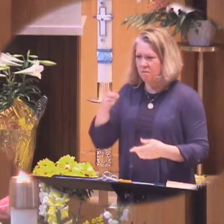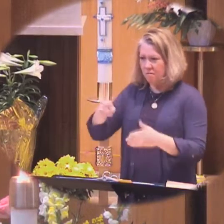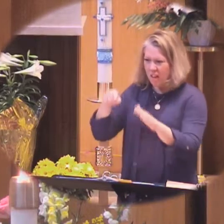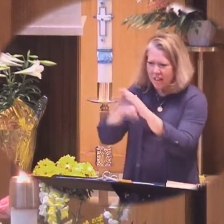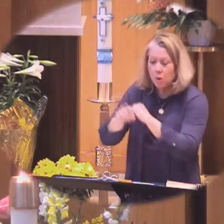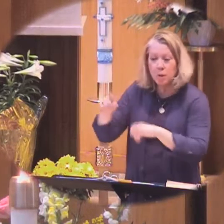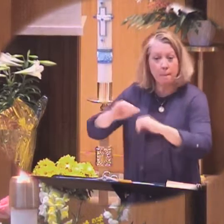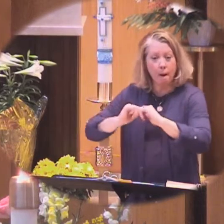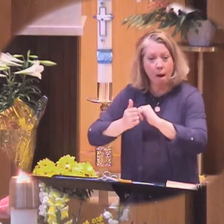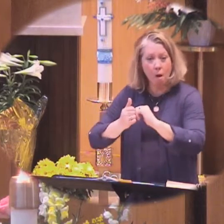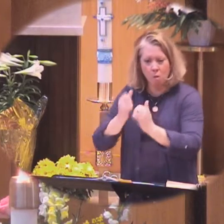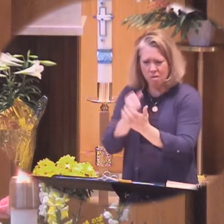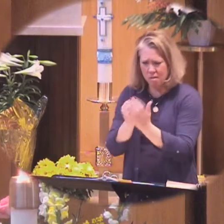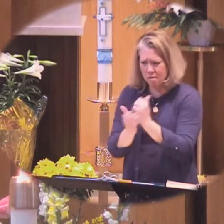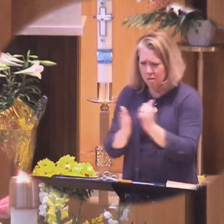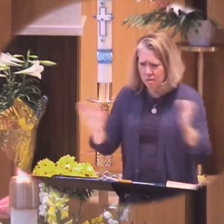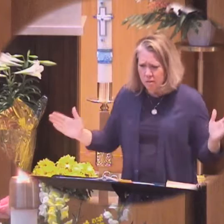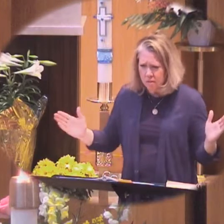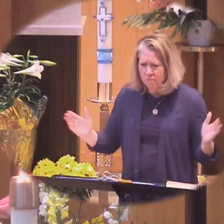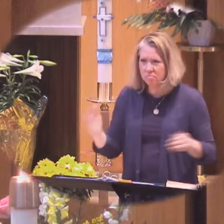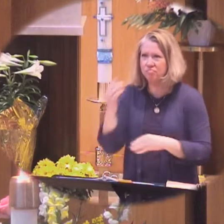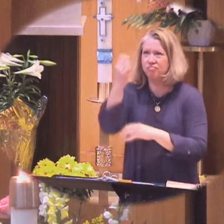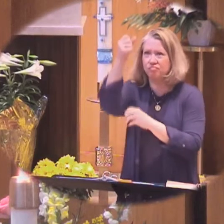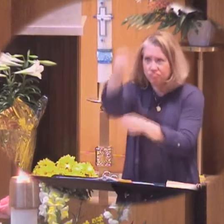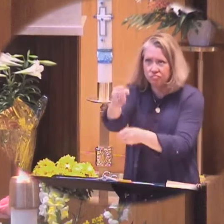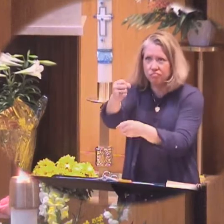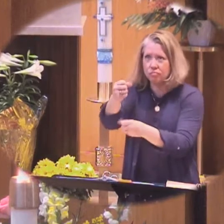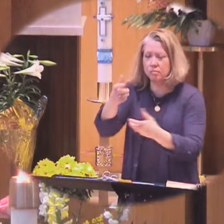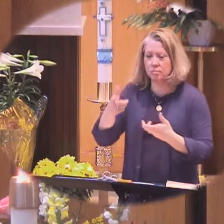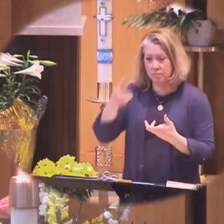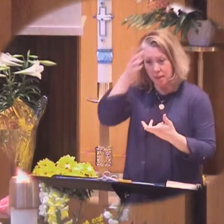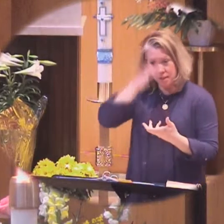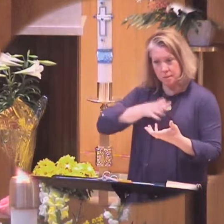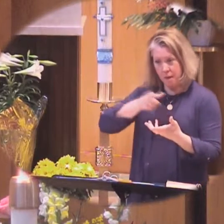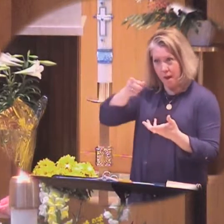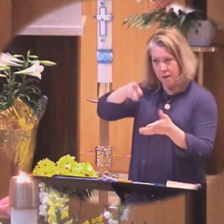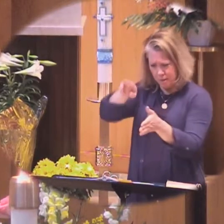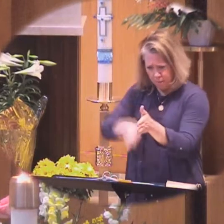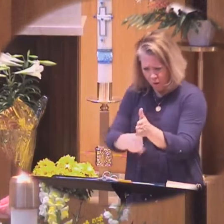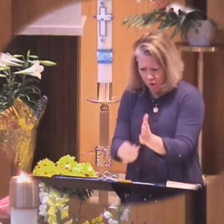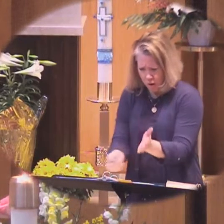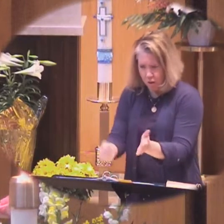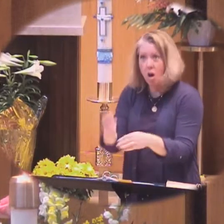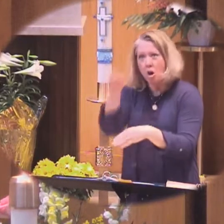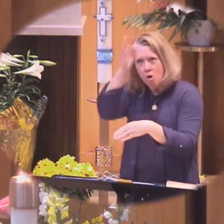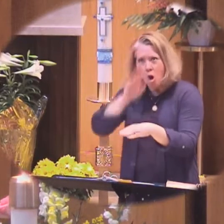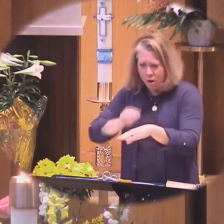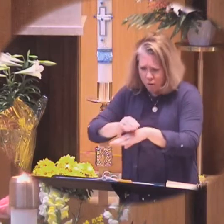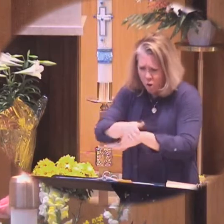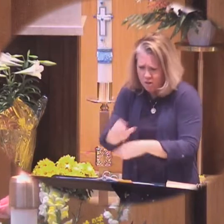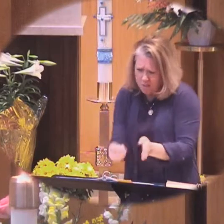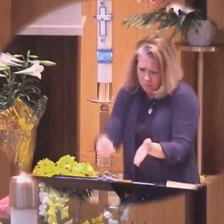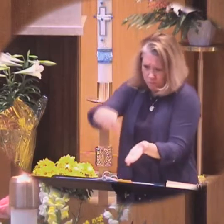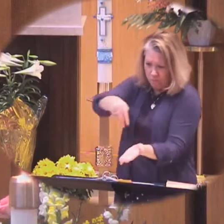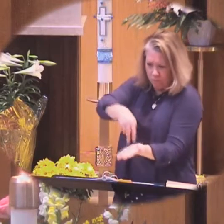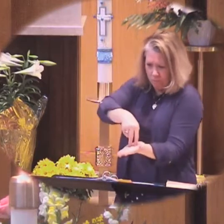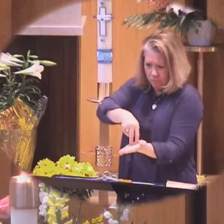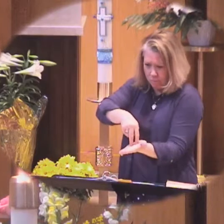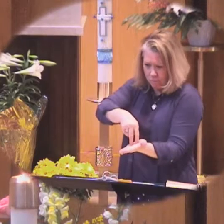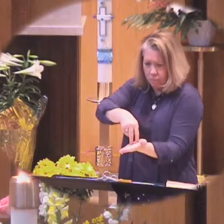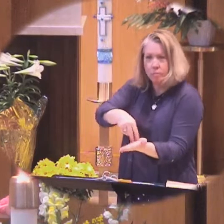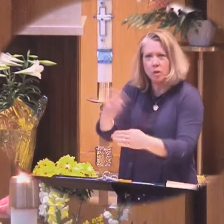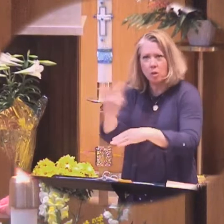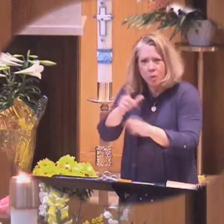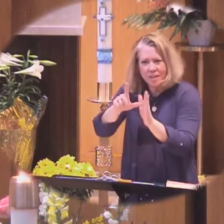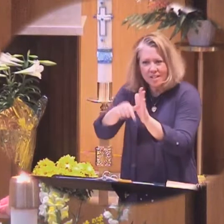him on a tree. This man God raised on the third day and granted that he be